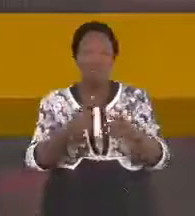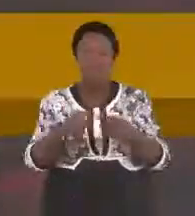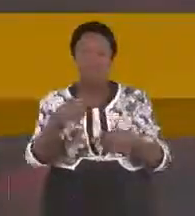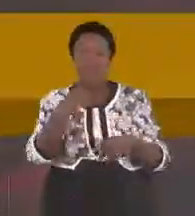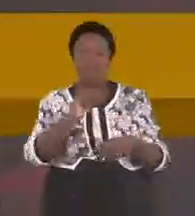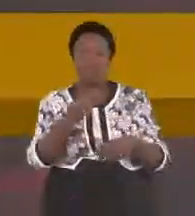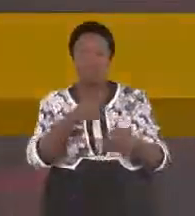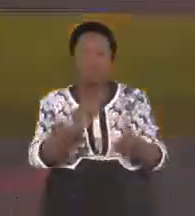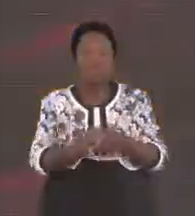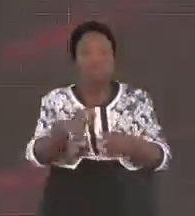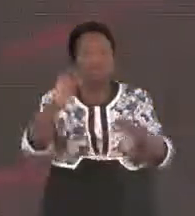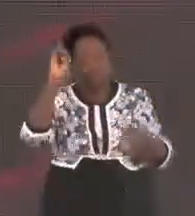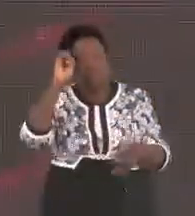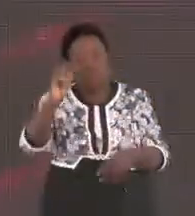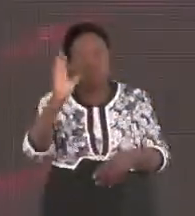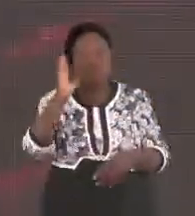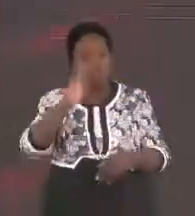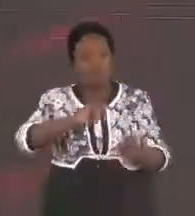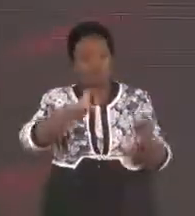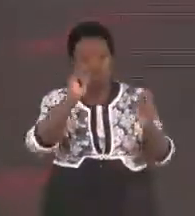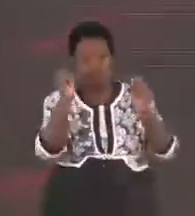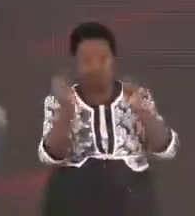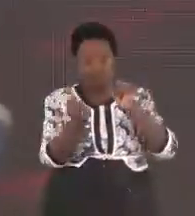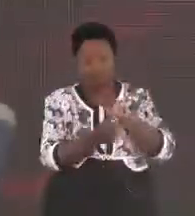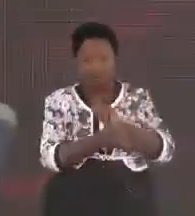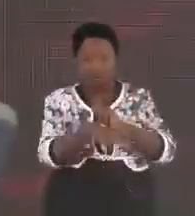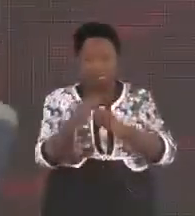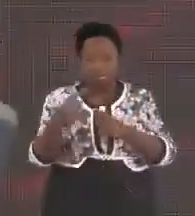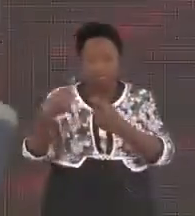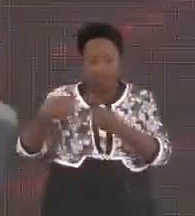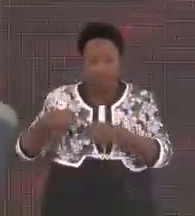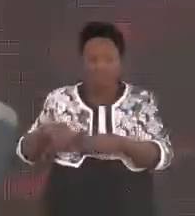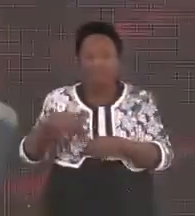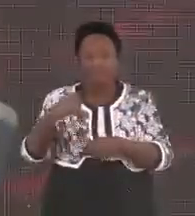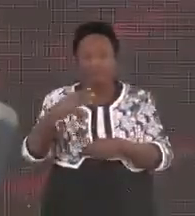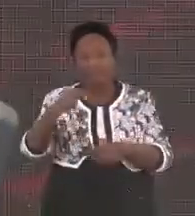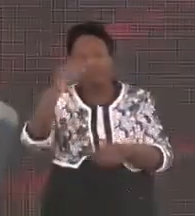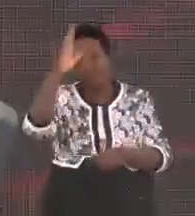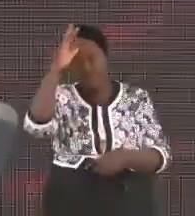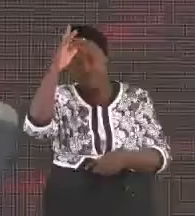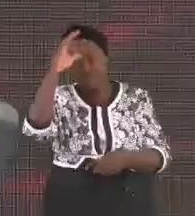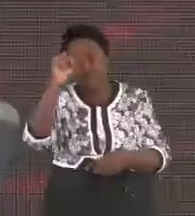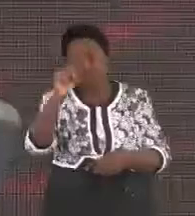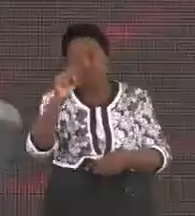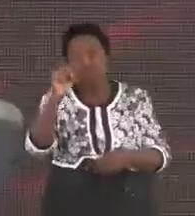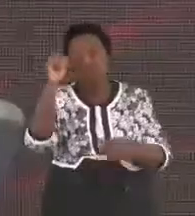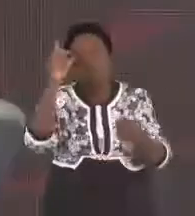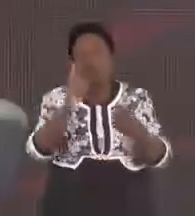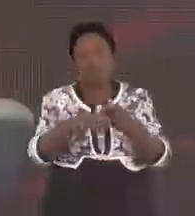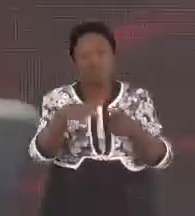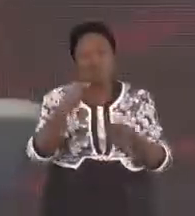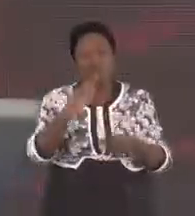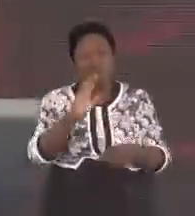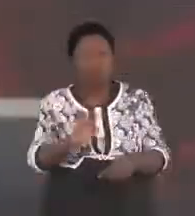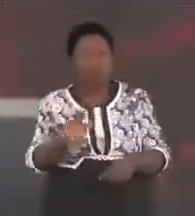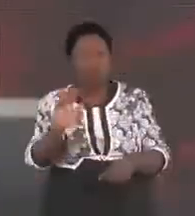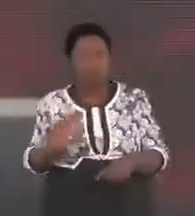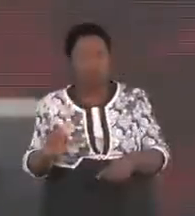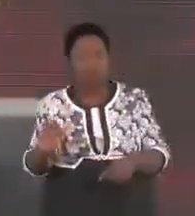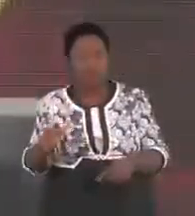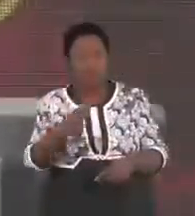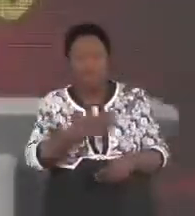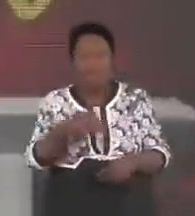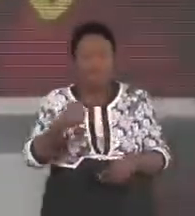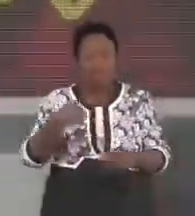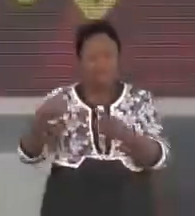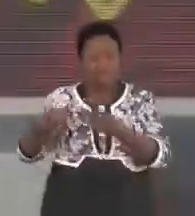shall turn the hearts of the fathers to the children, and the hearts